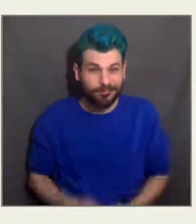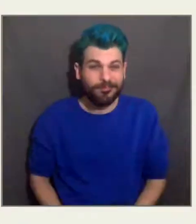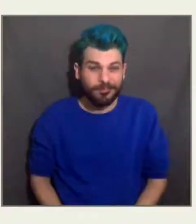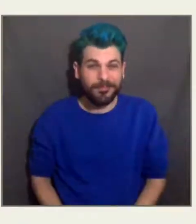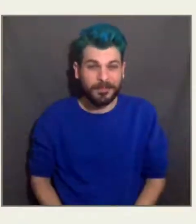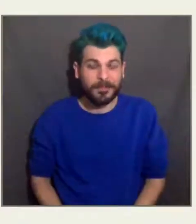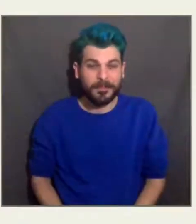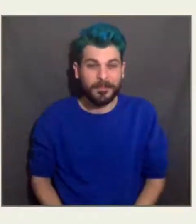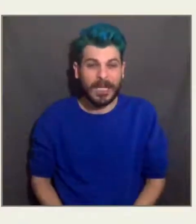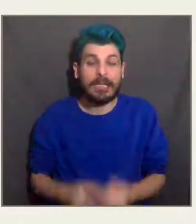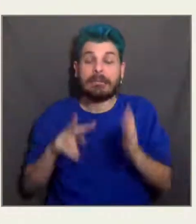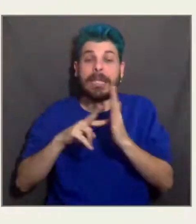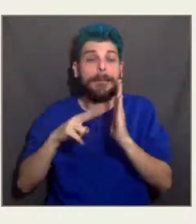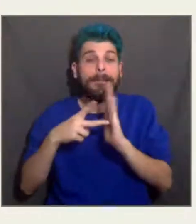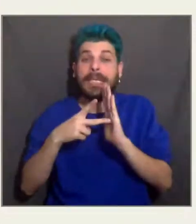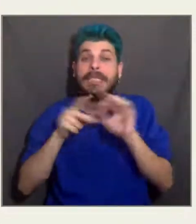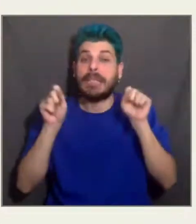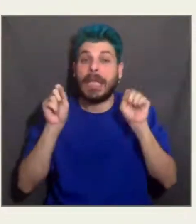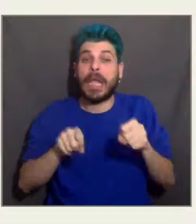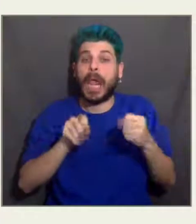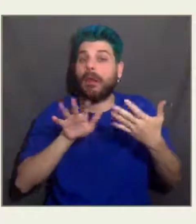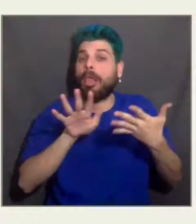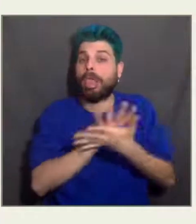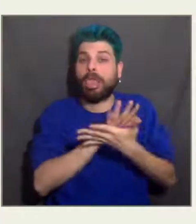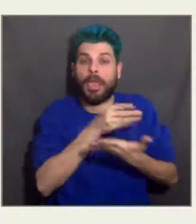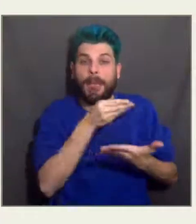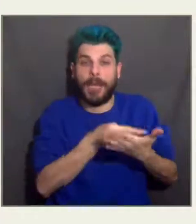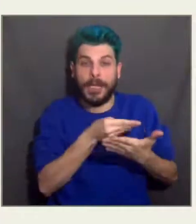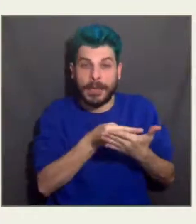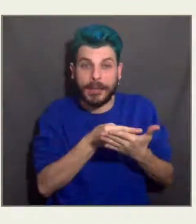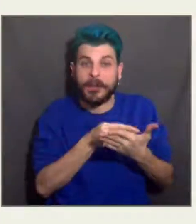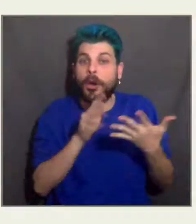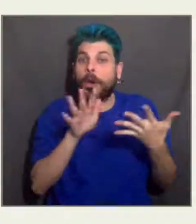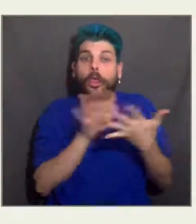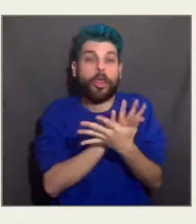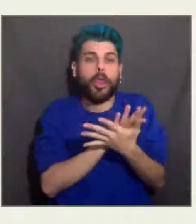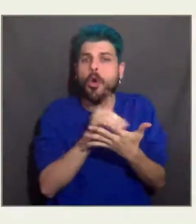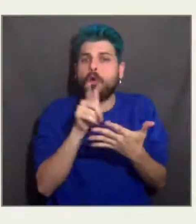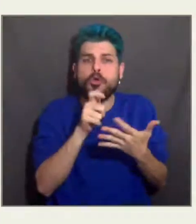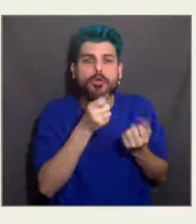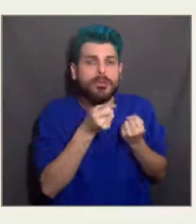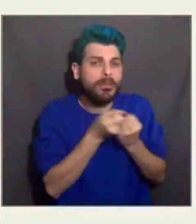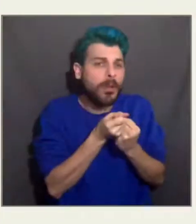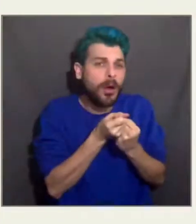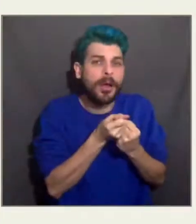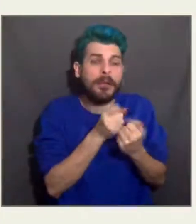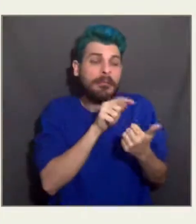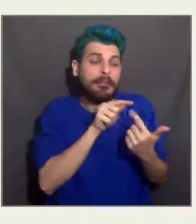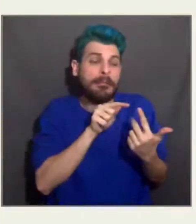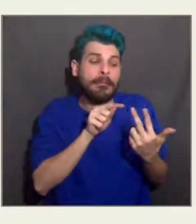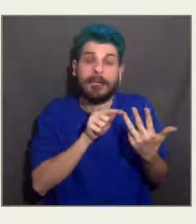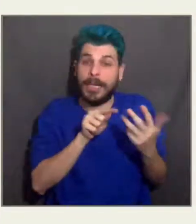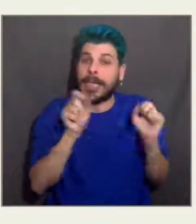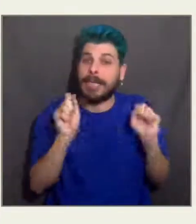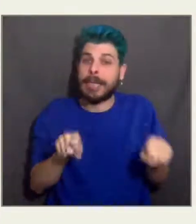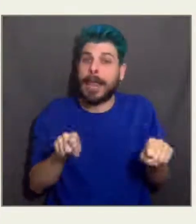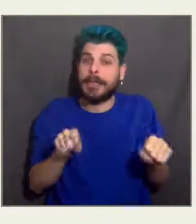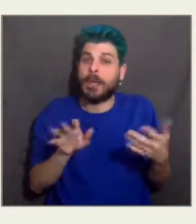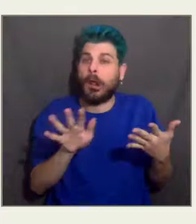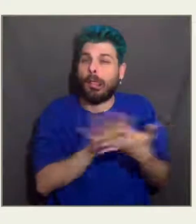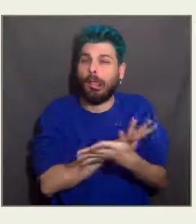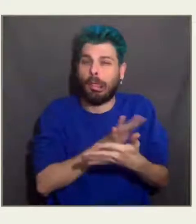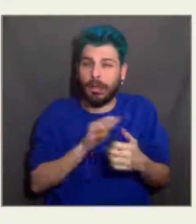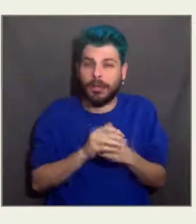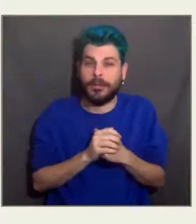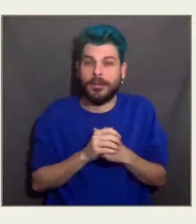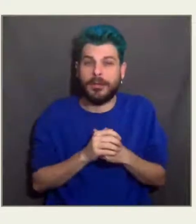don't have to reveal their funders or their purpose for actually being. So they have flooded